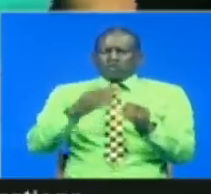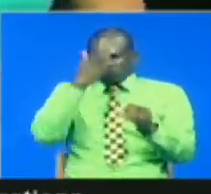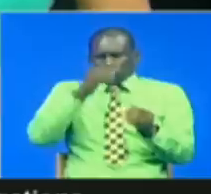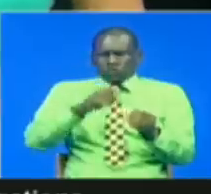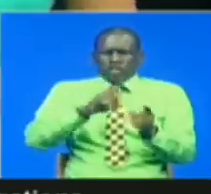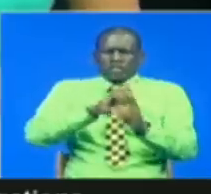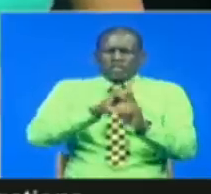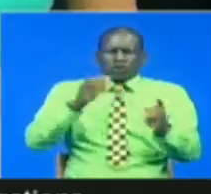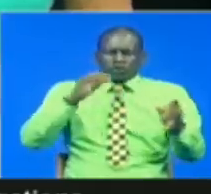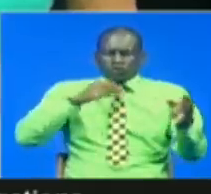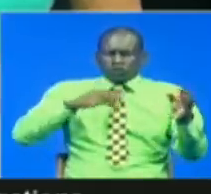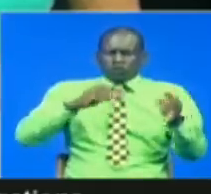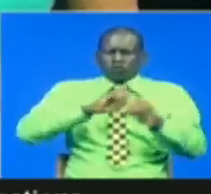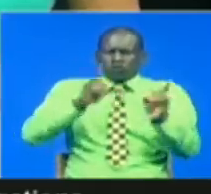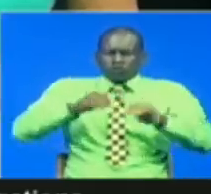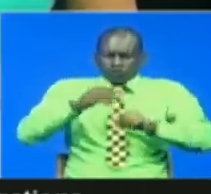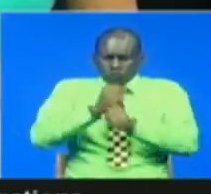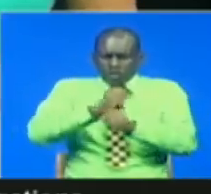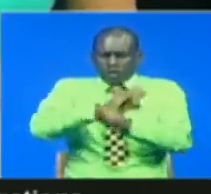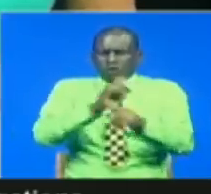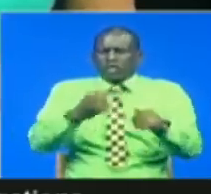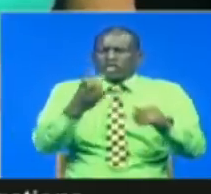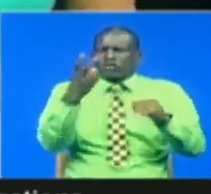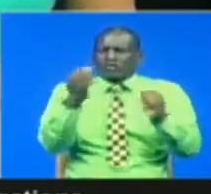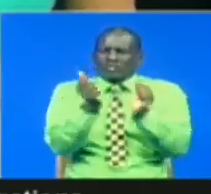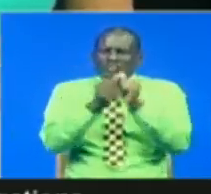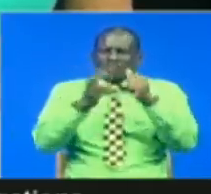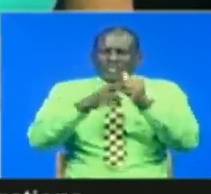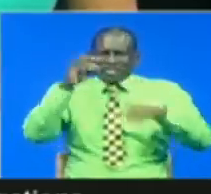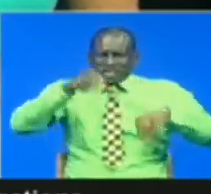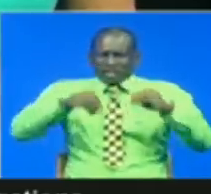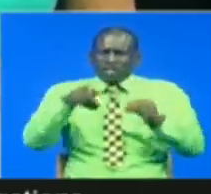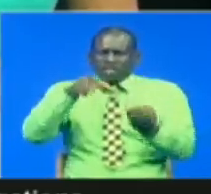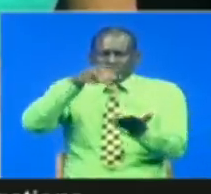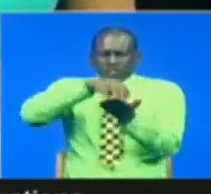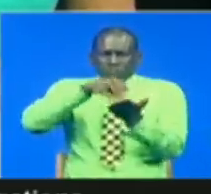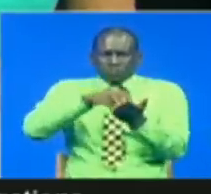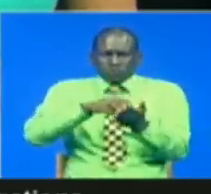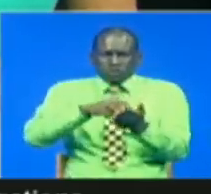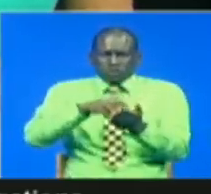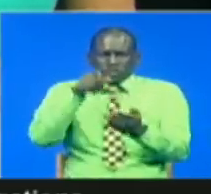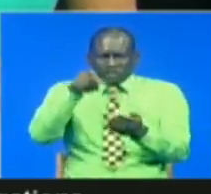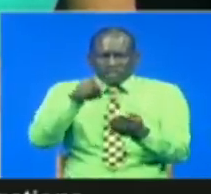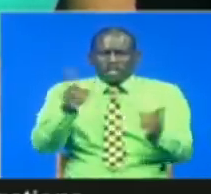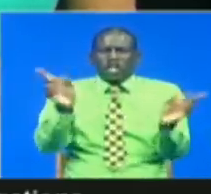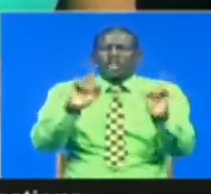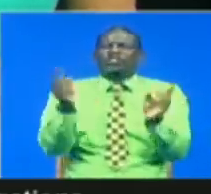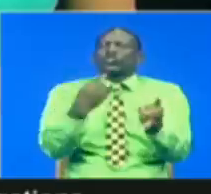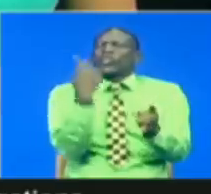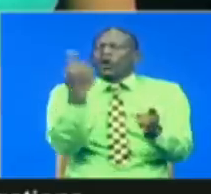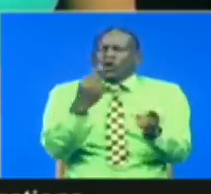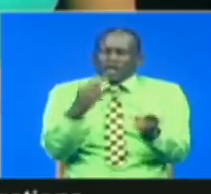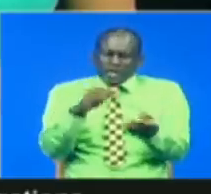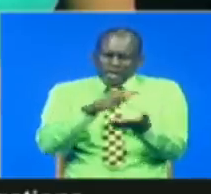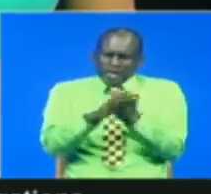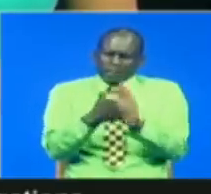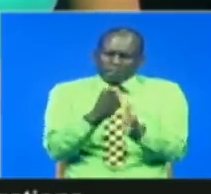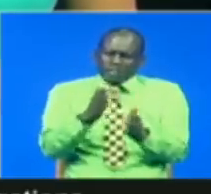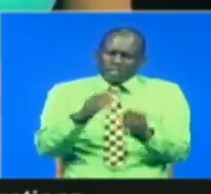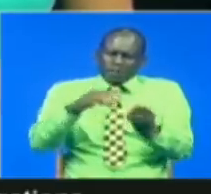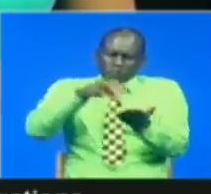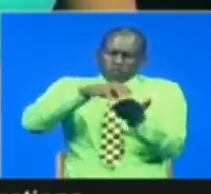general election. But as Ken Majugu reports, this position that seems jinxed is not the only vacancy at the